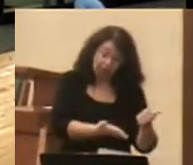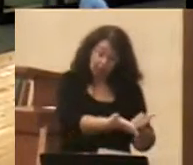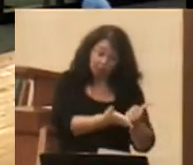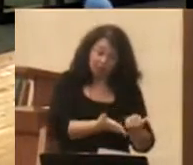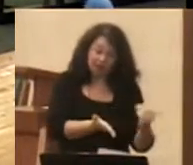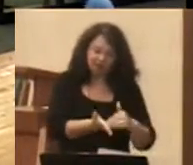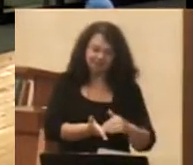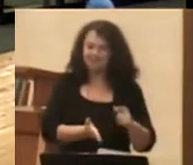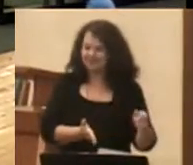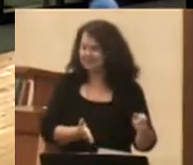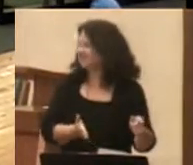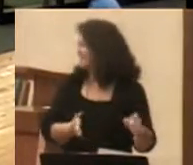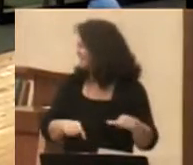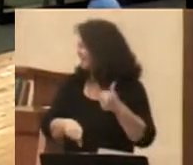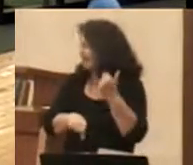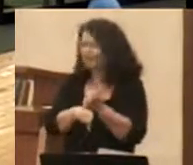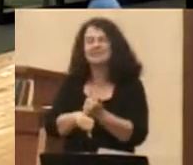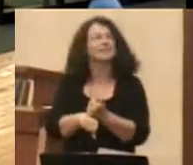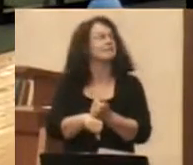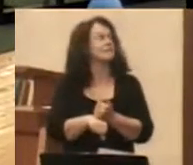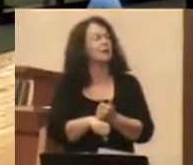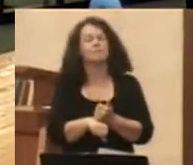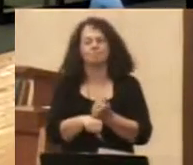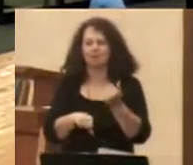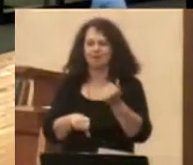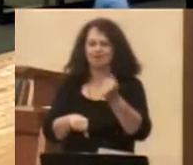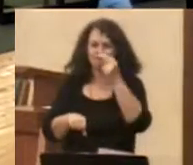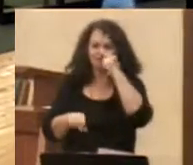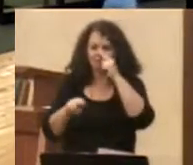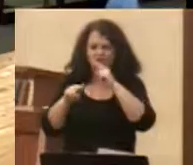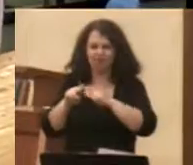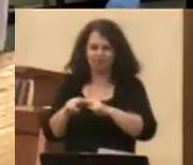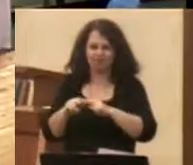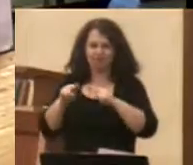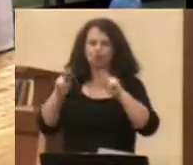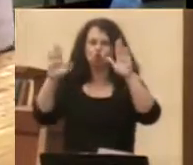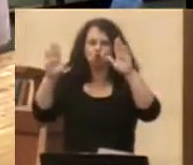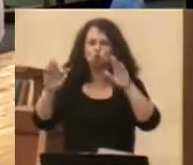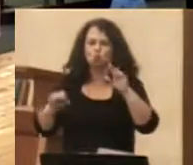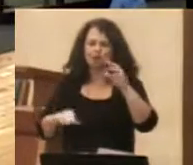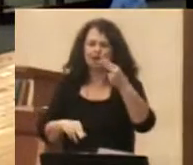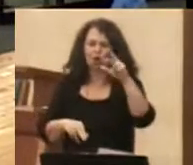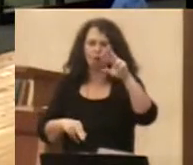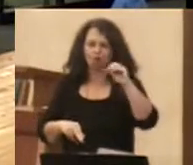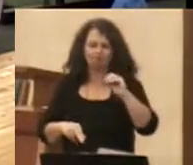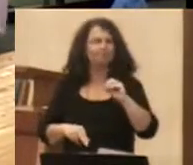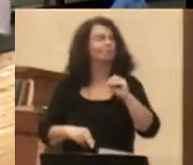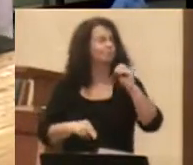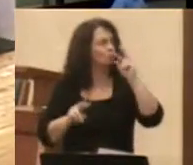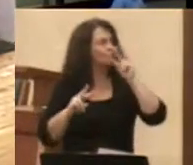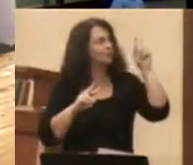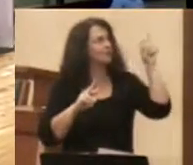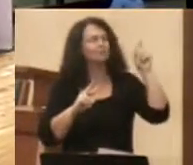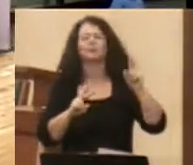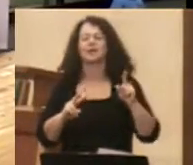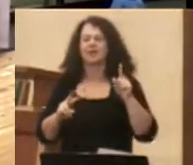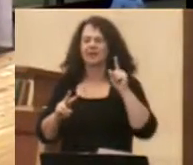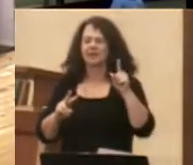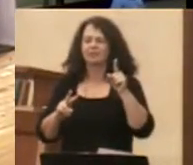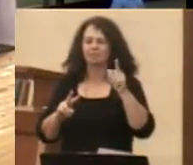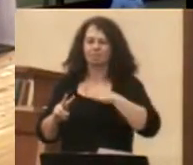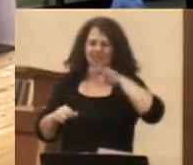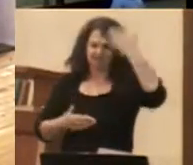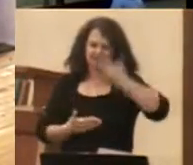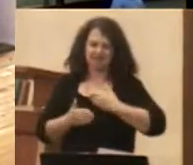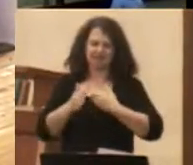of DC comic superheroes and Marvel comic superheroes. I didn't even know there was a difference. But he put that together for me. And so I